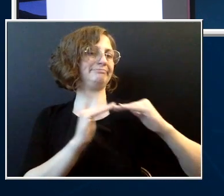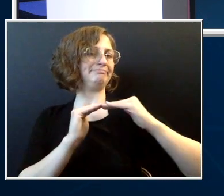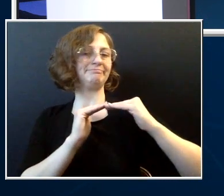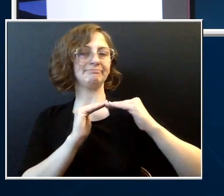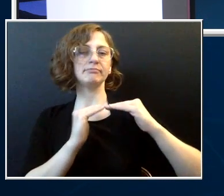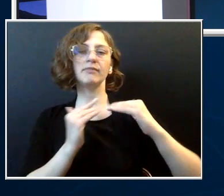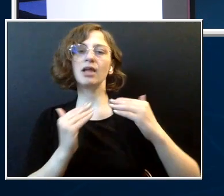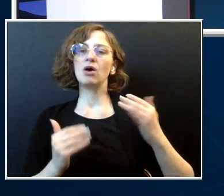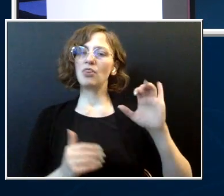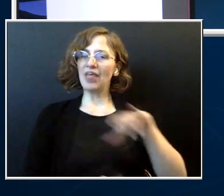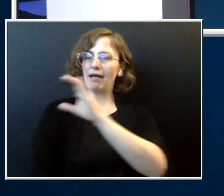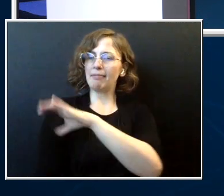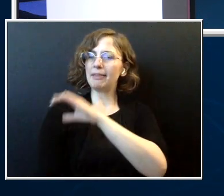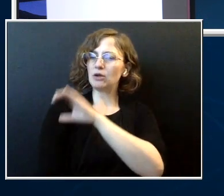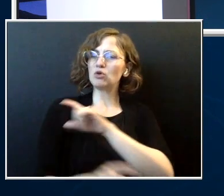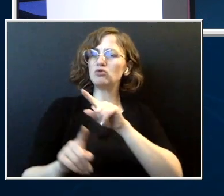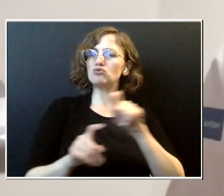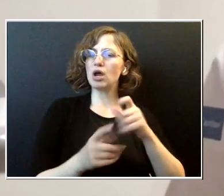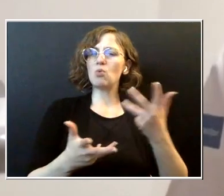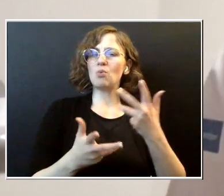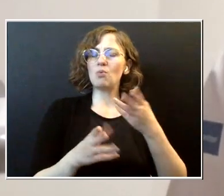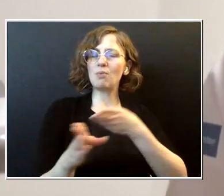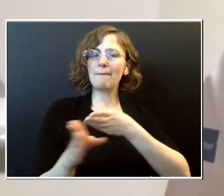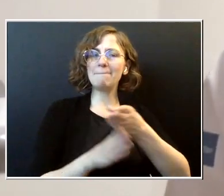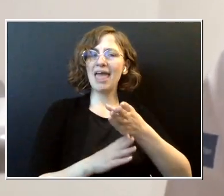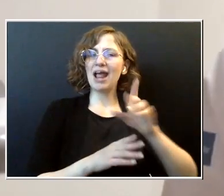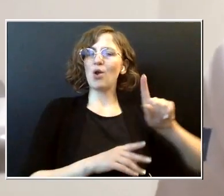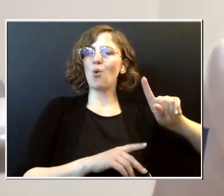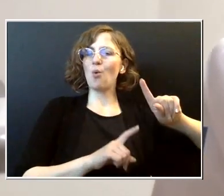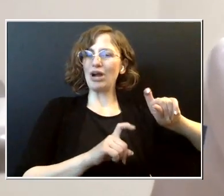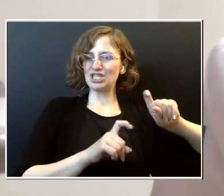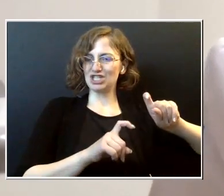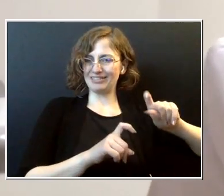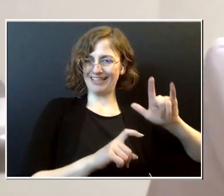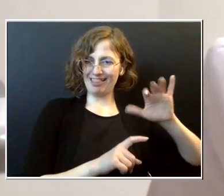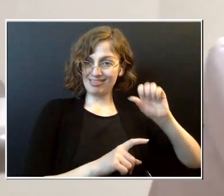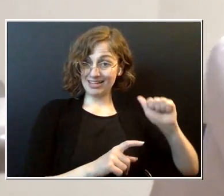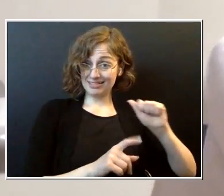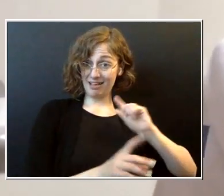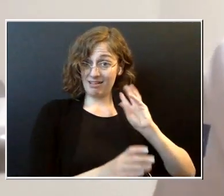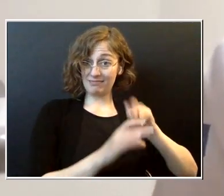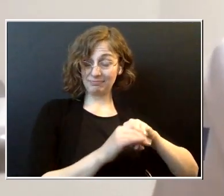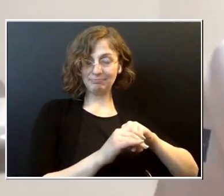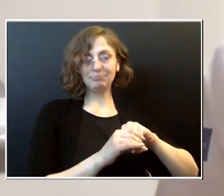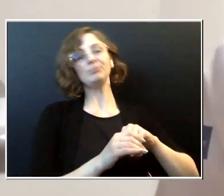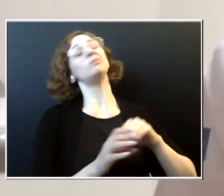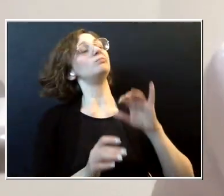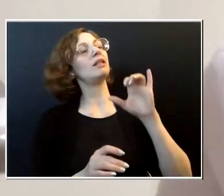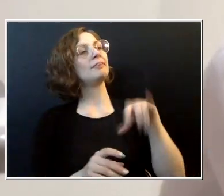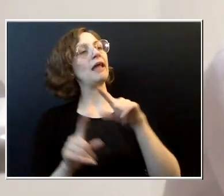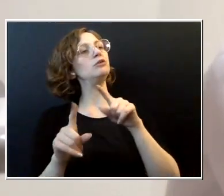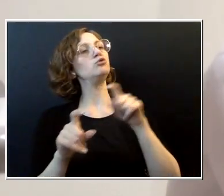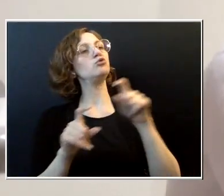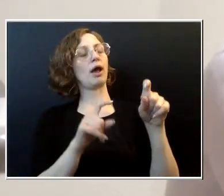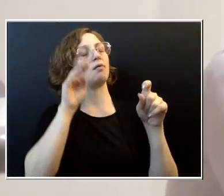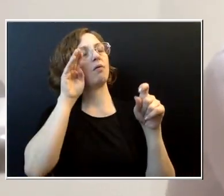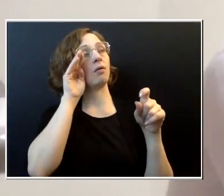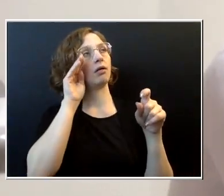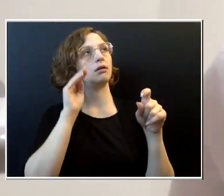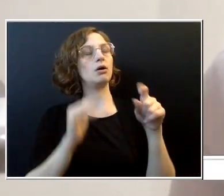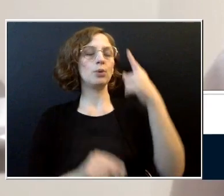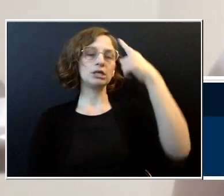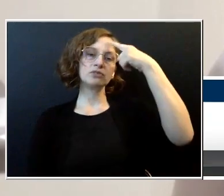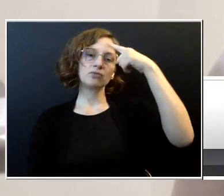Lisa was in? So Lisa enrolled in a clinical trial that was for